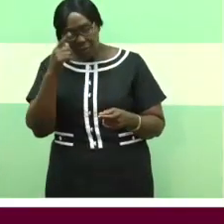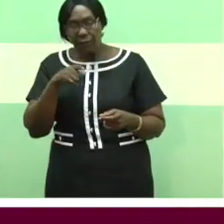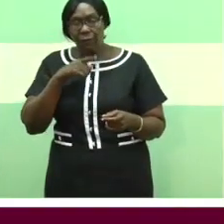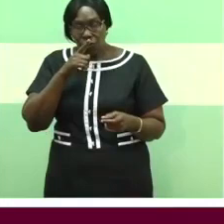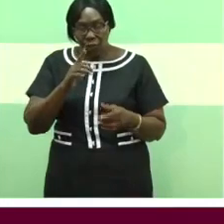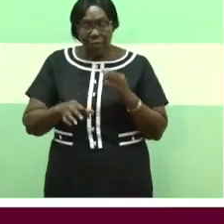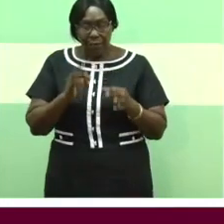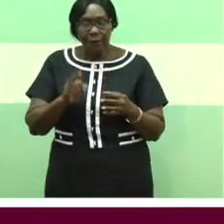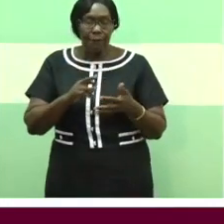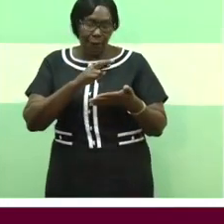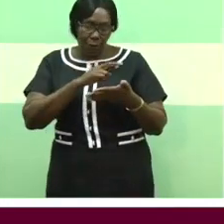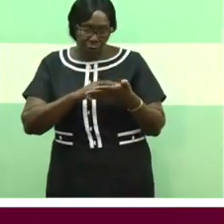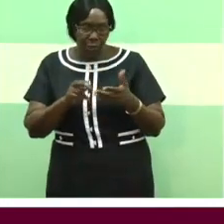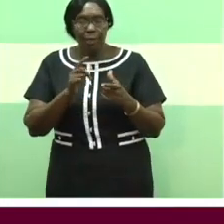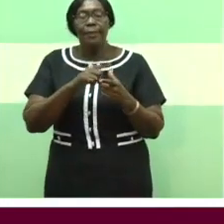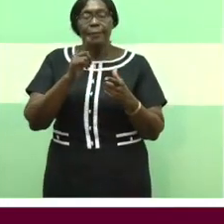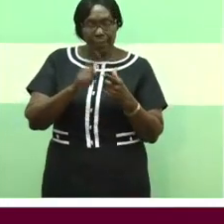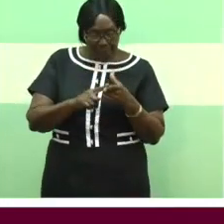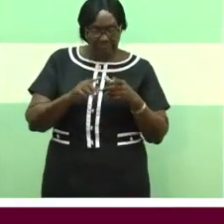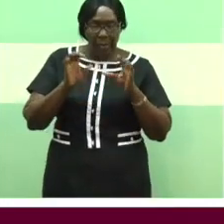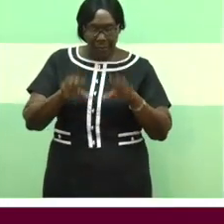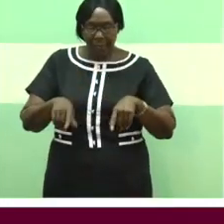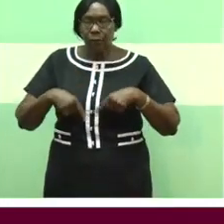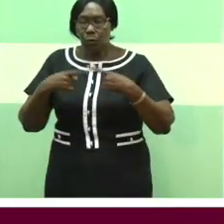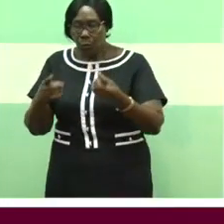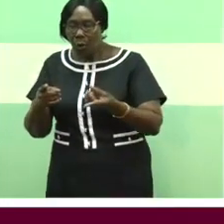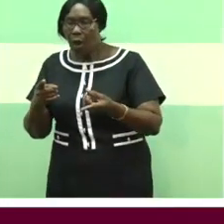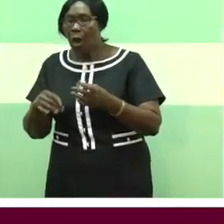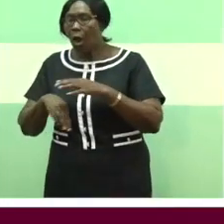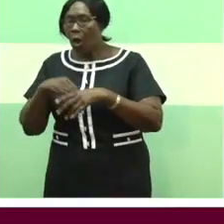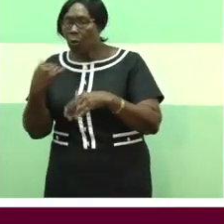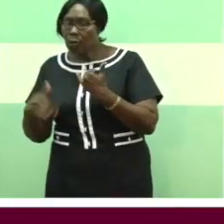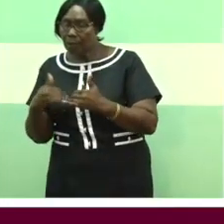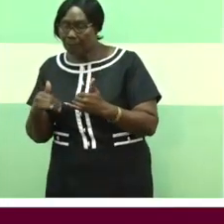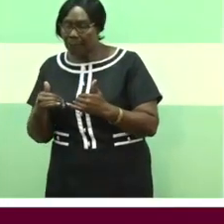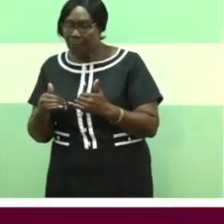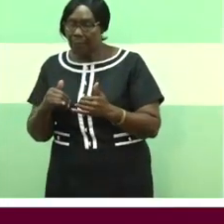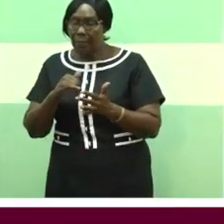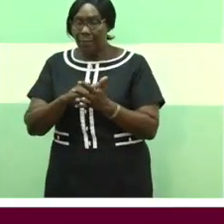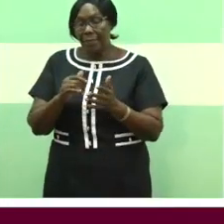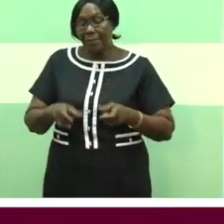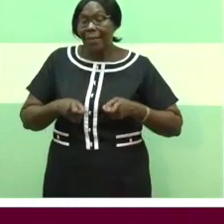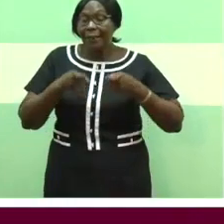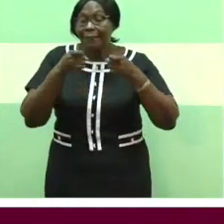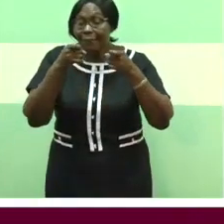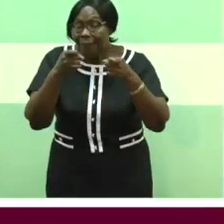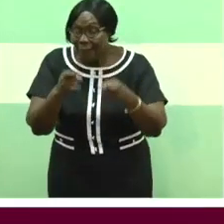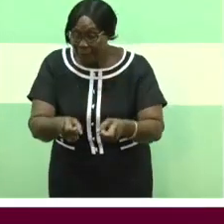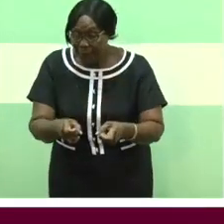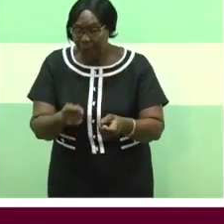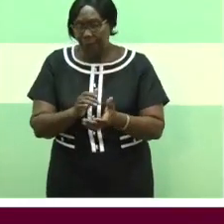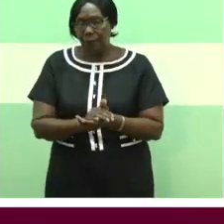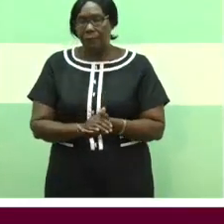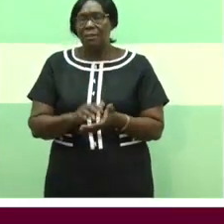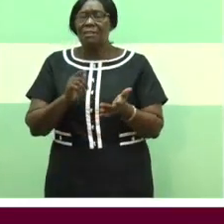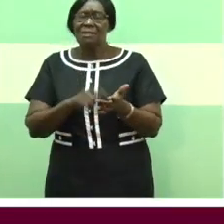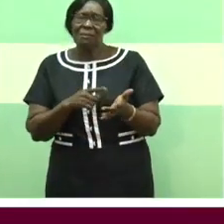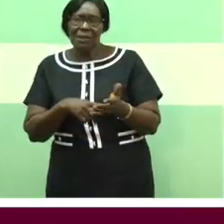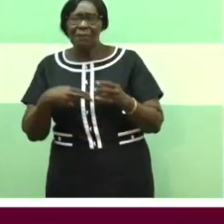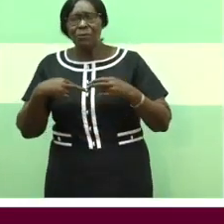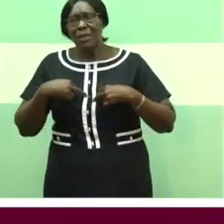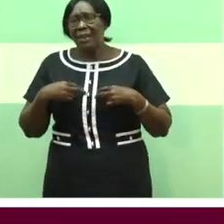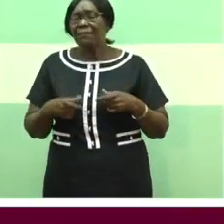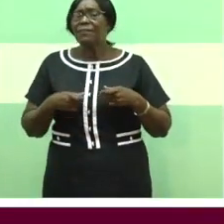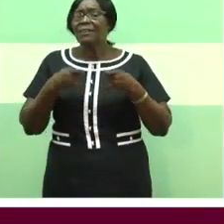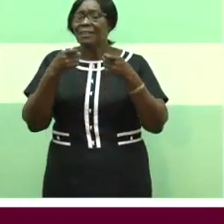read, then I can get to play. So it's like a reward for doing, because sometimes we have to reward some of our children.